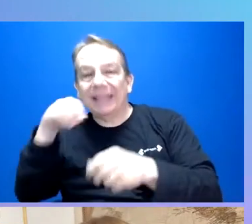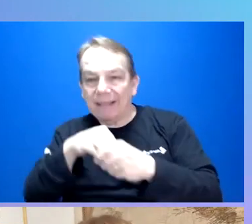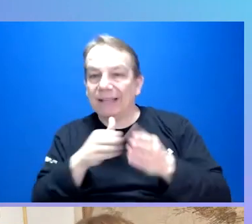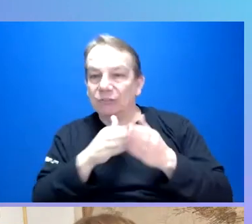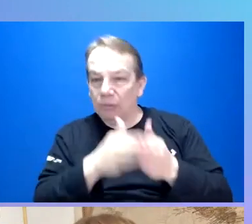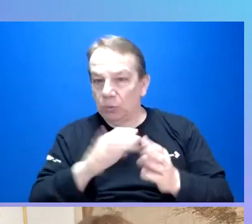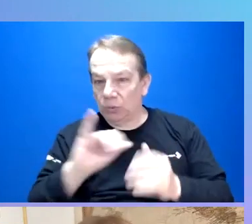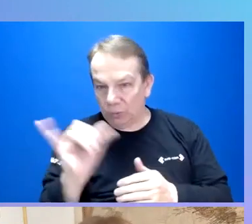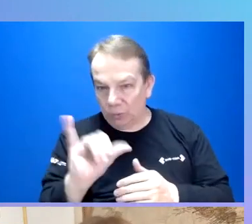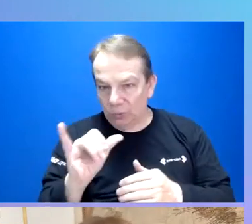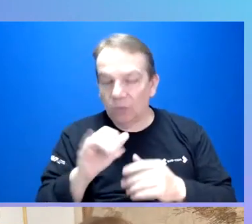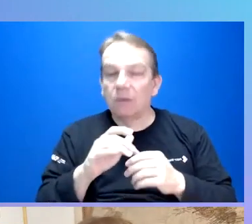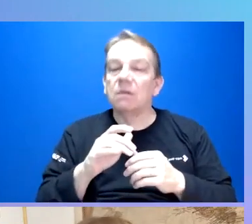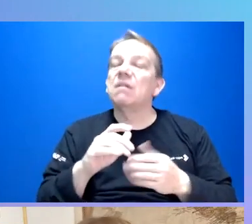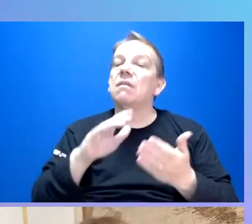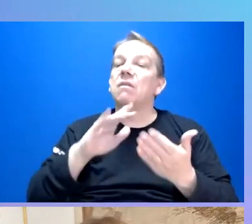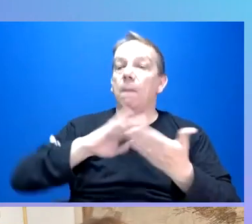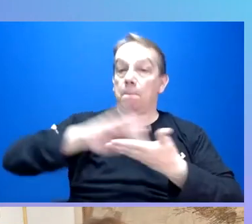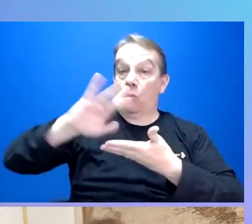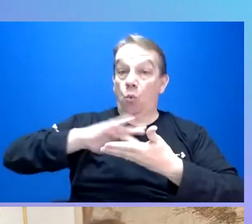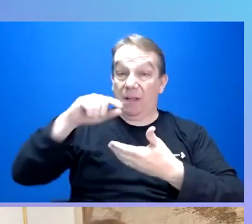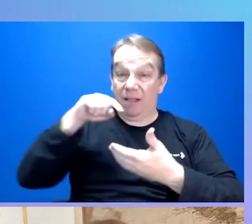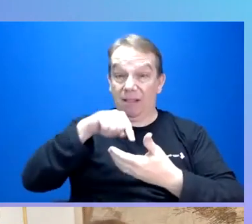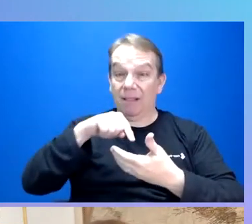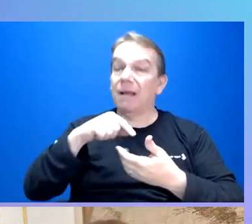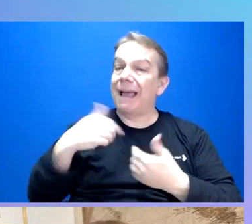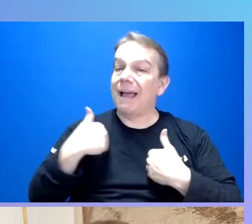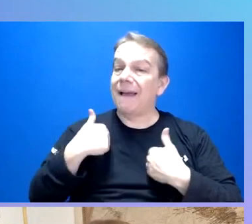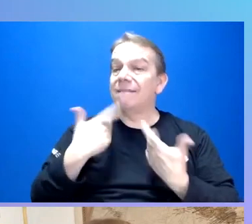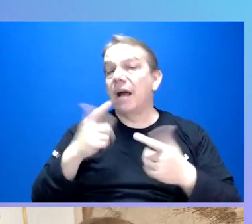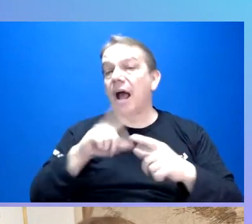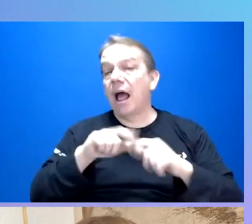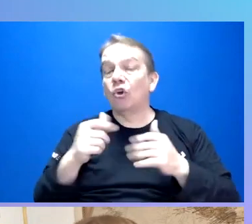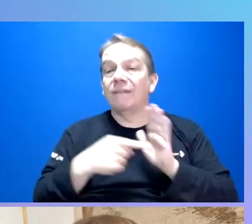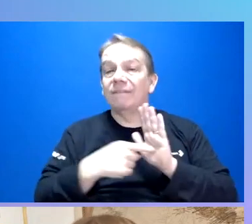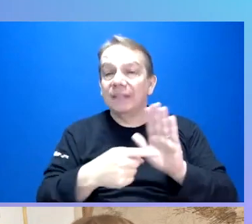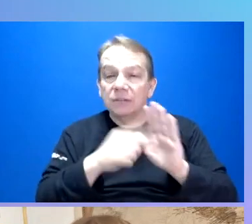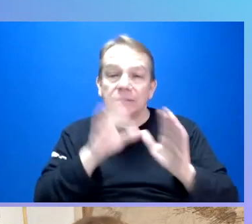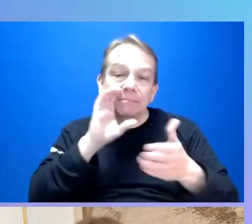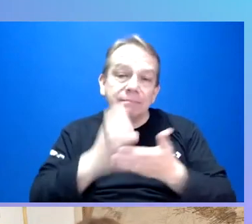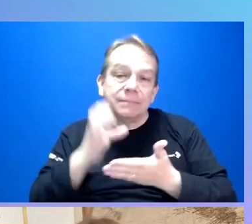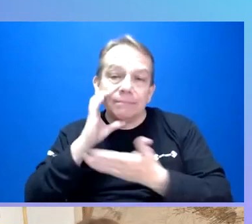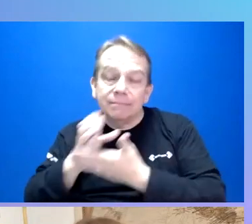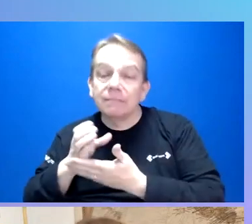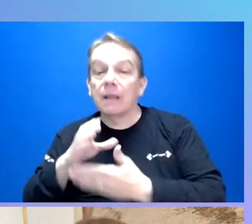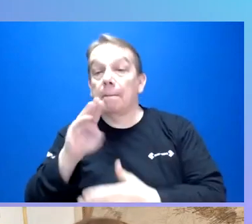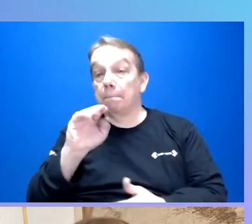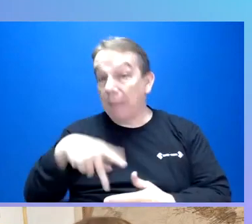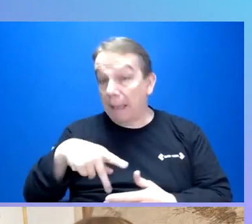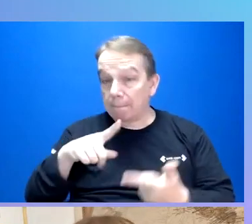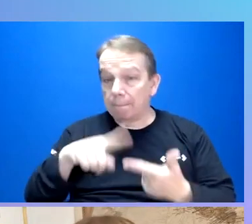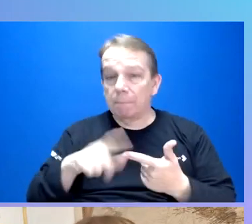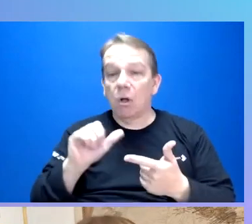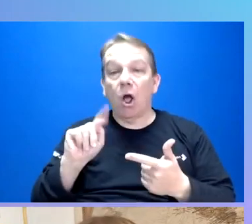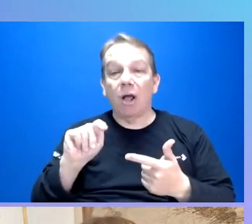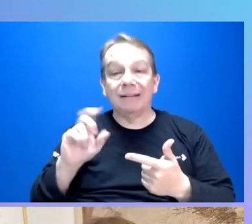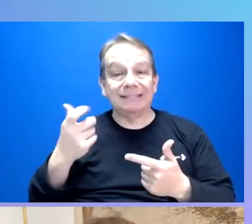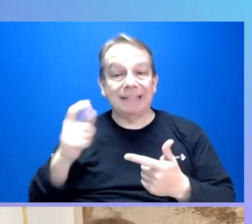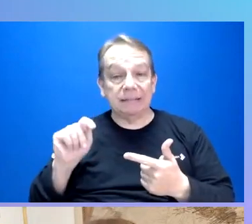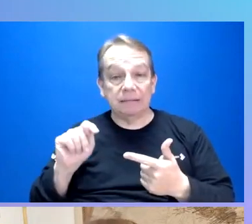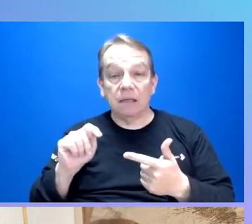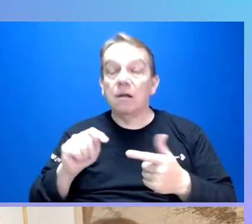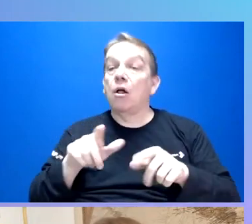guide offered accessibility features. We had maps with alt text. We had long descriptions that